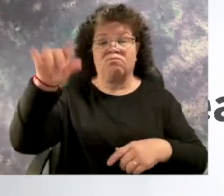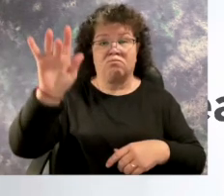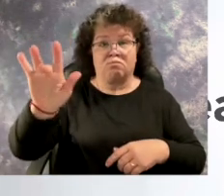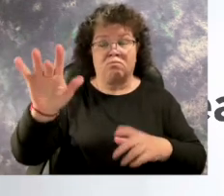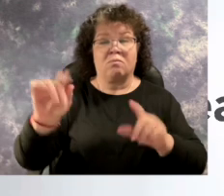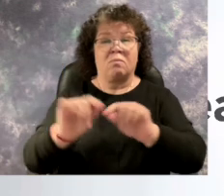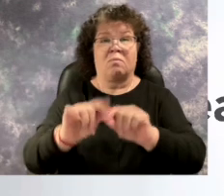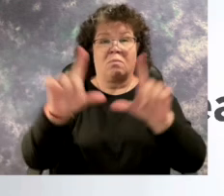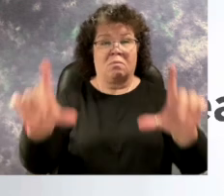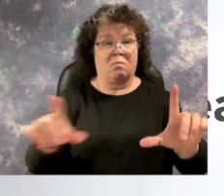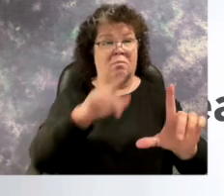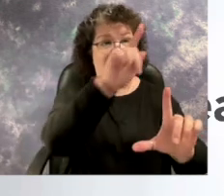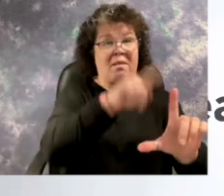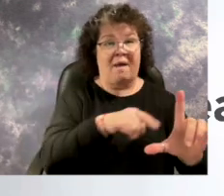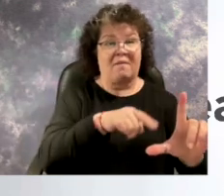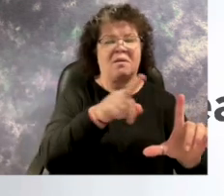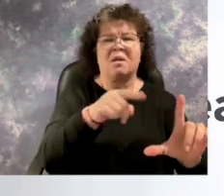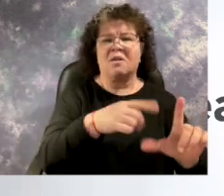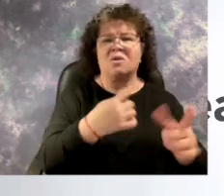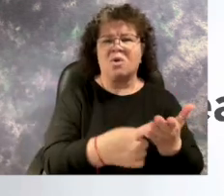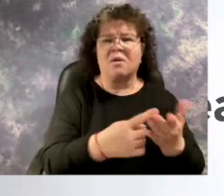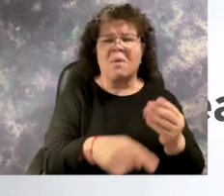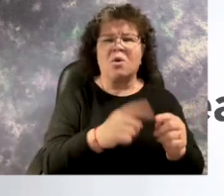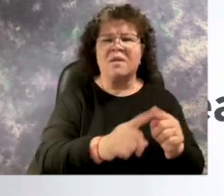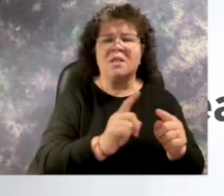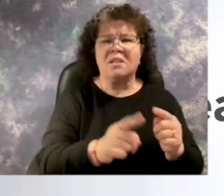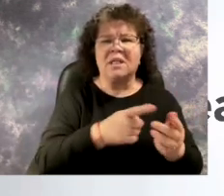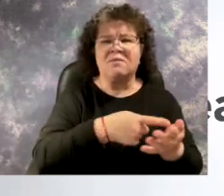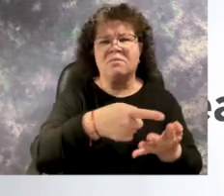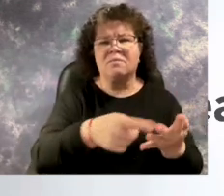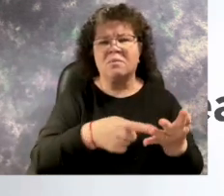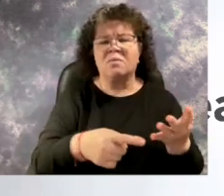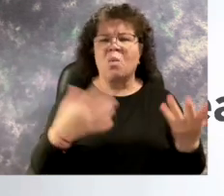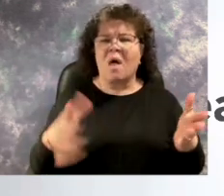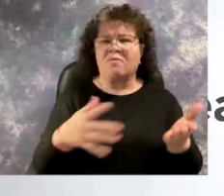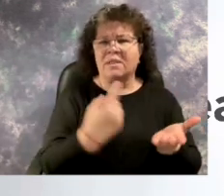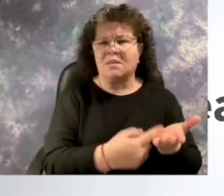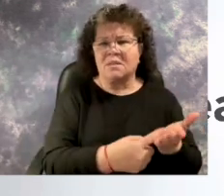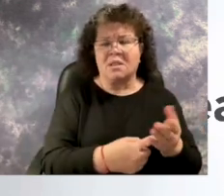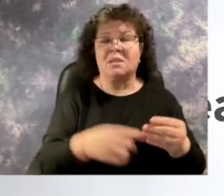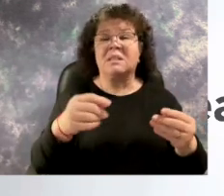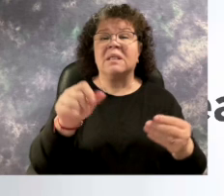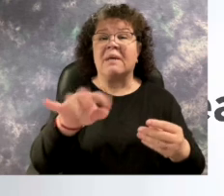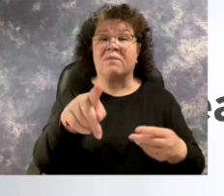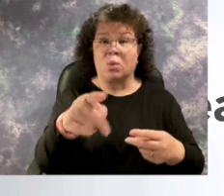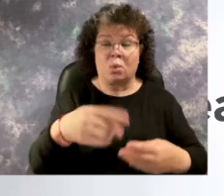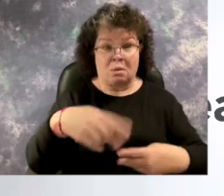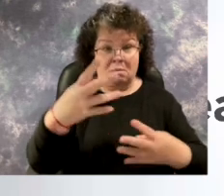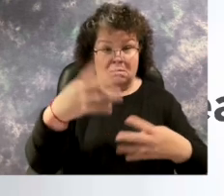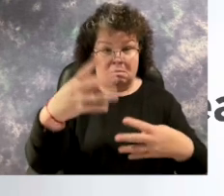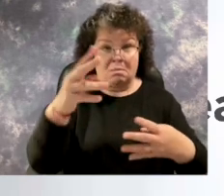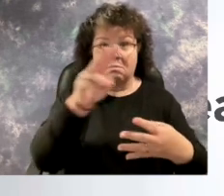that we've covered so far, plus other useful resources. Scroll down the page and check